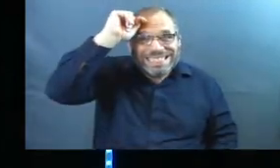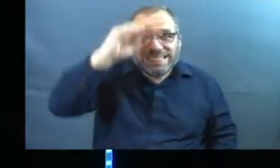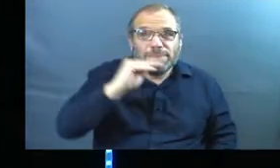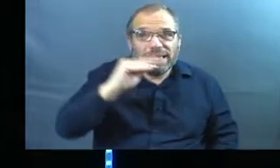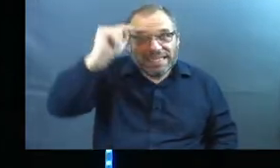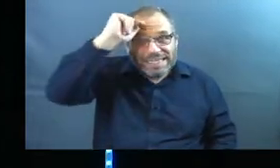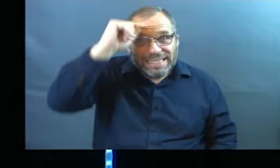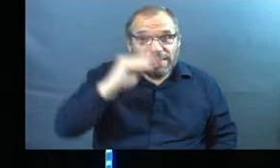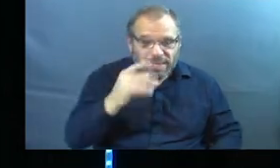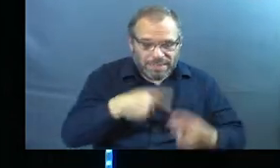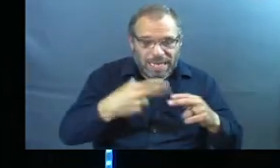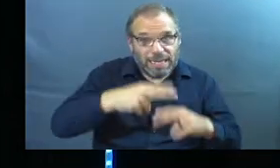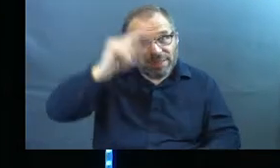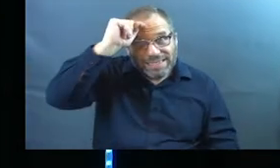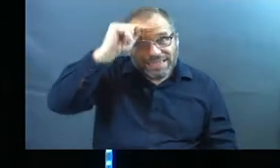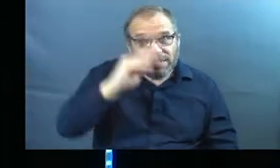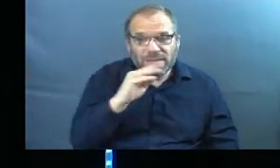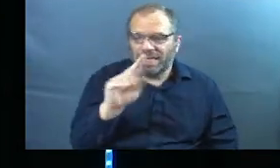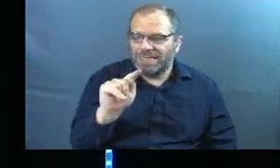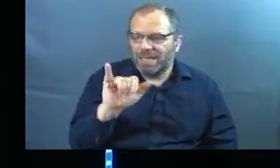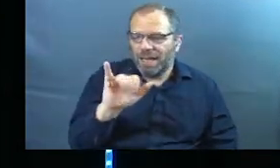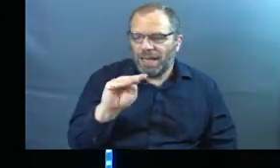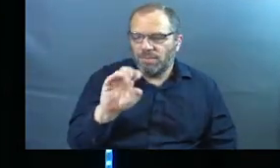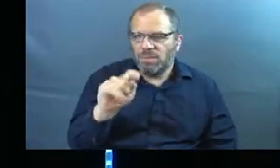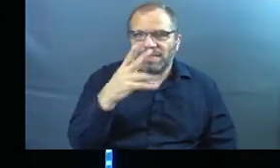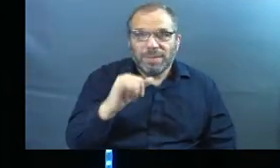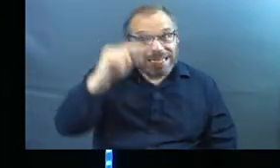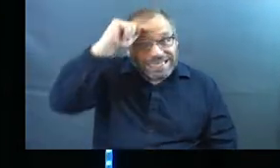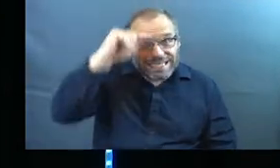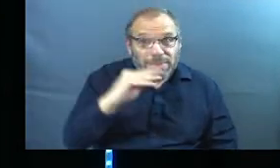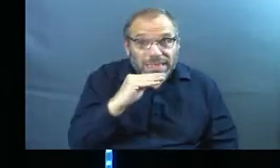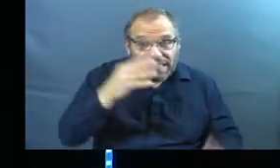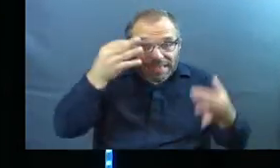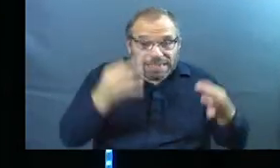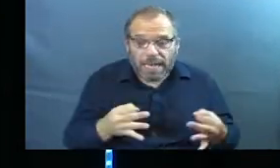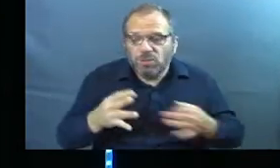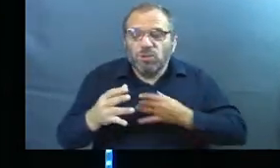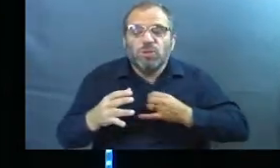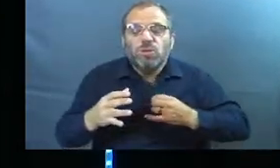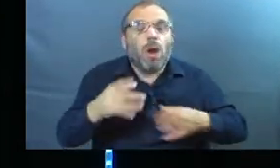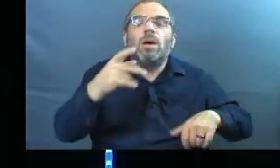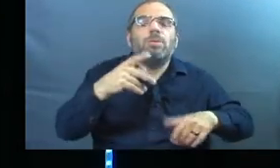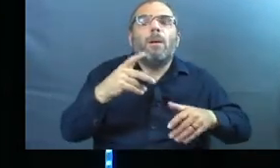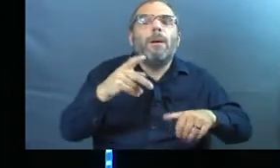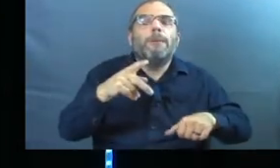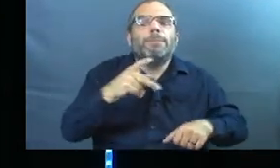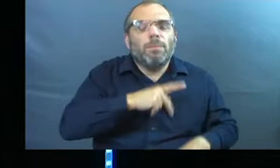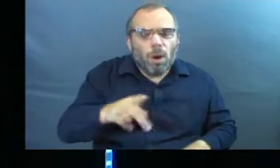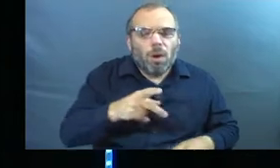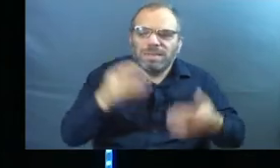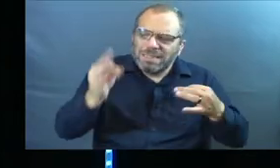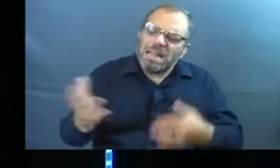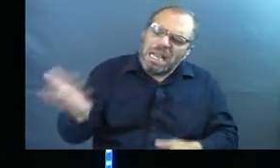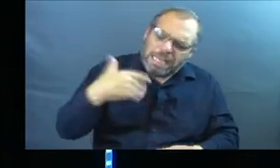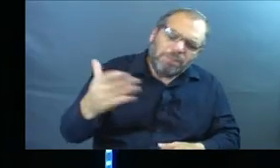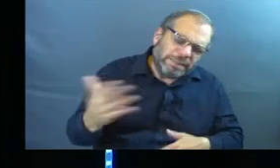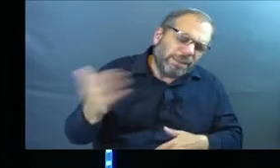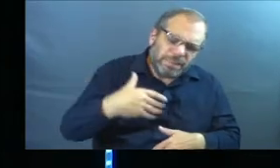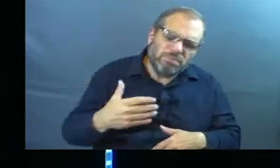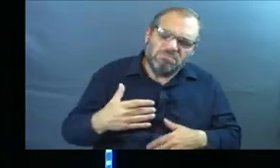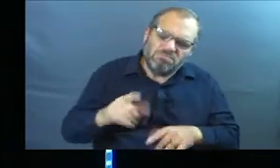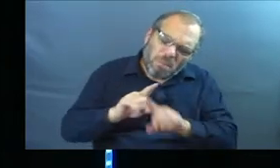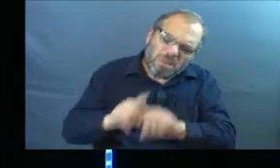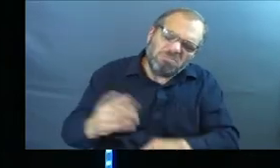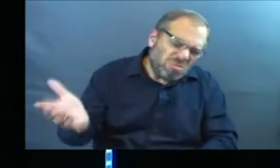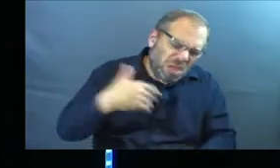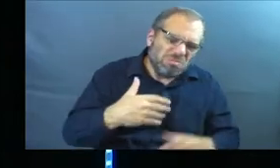called to what you're doing. I love what you're doing. I want to be a part of what you're doing. And so Timothy decides to, or Paul decides to mentor Timothy and says, come along. Let's go do all this. Let's